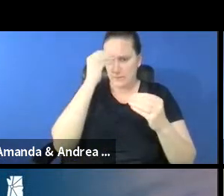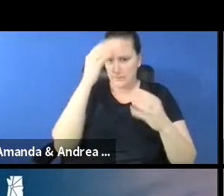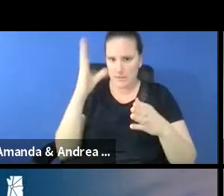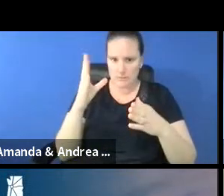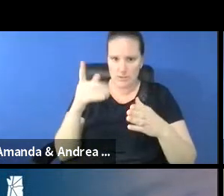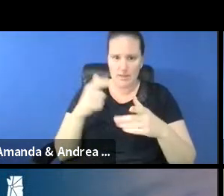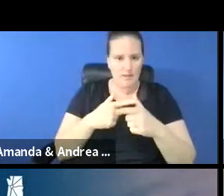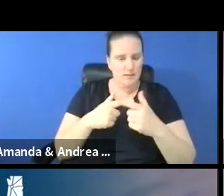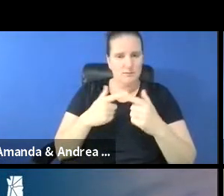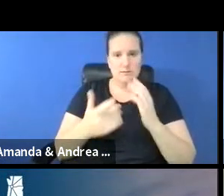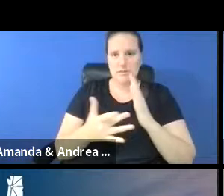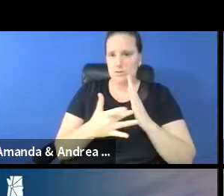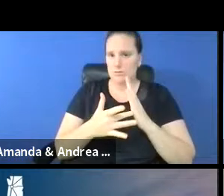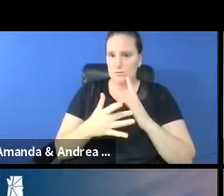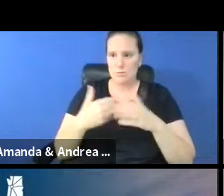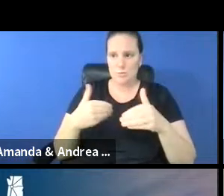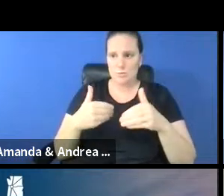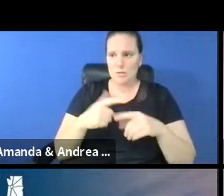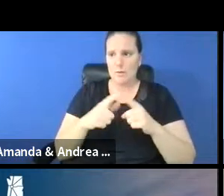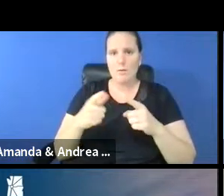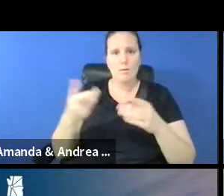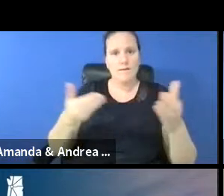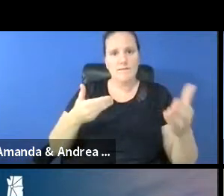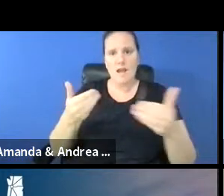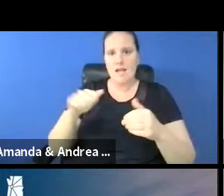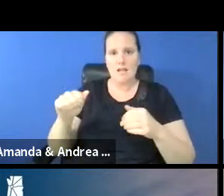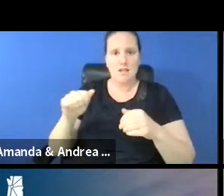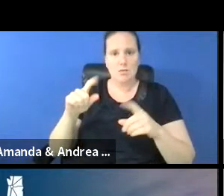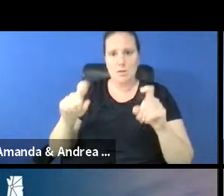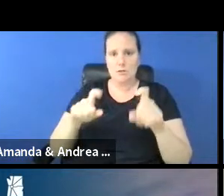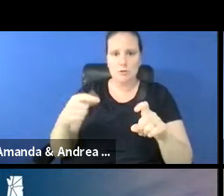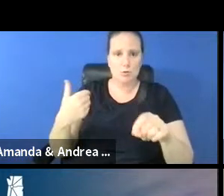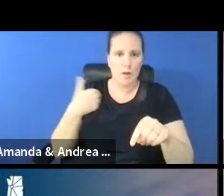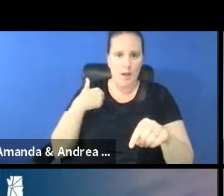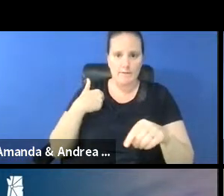So we invite any questions that you might have.